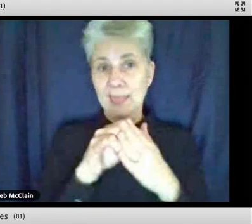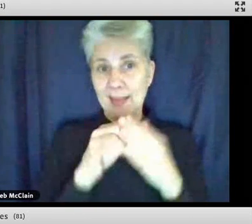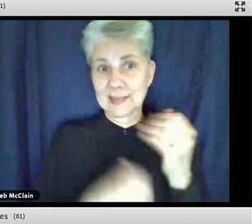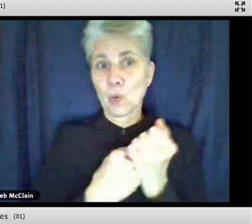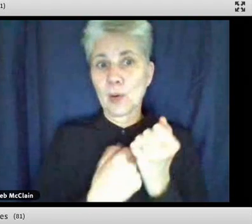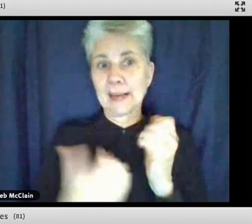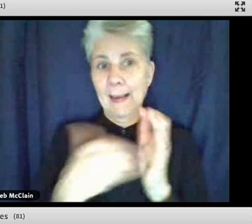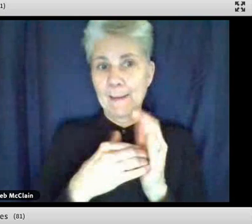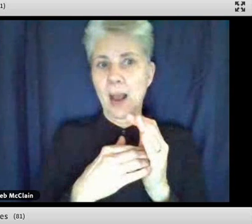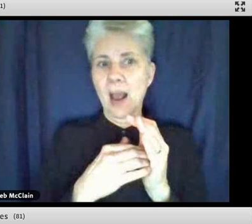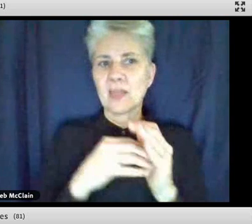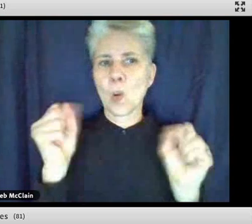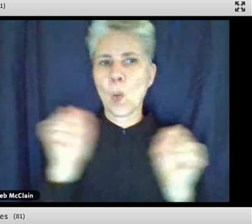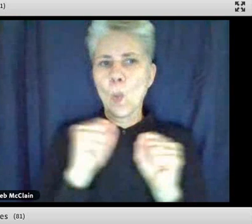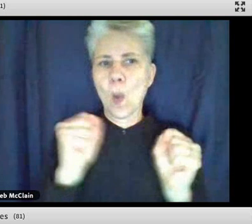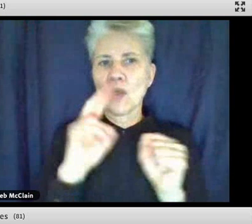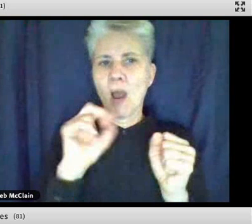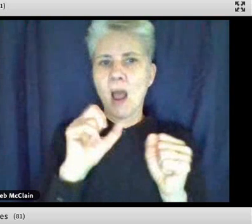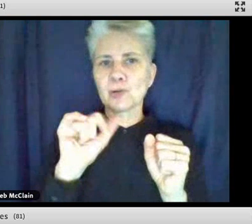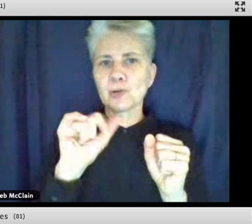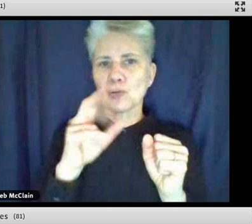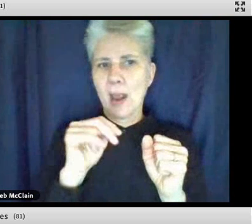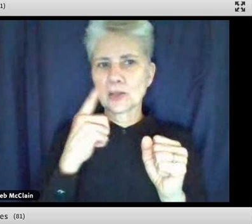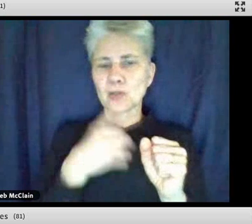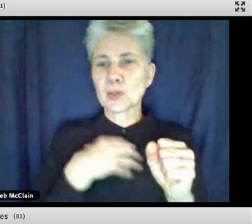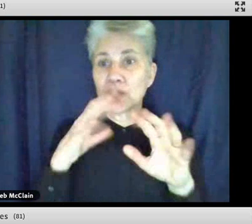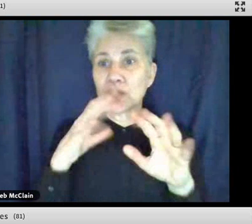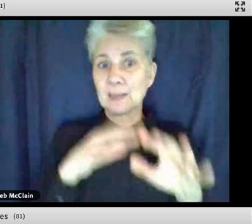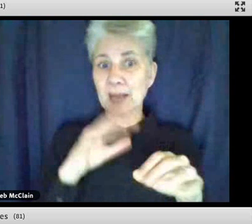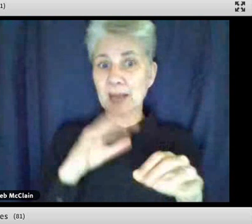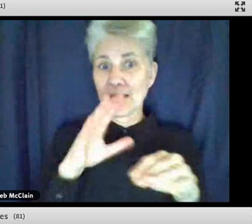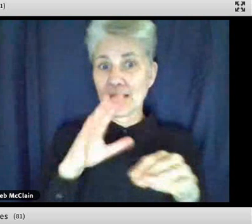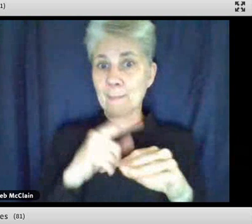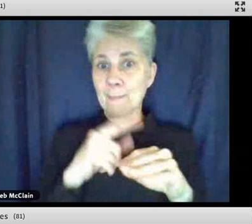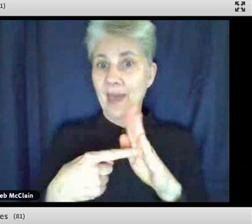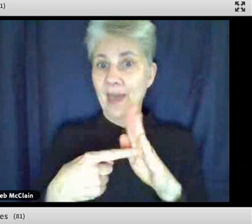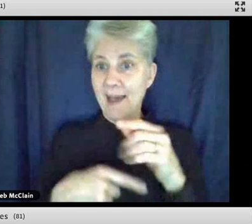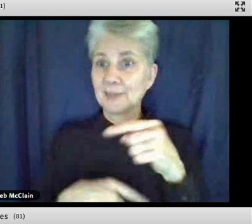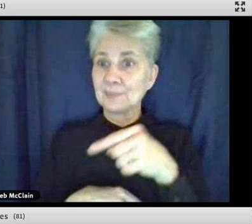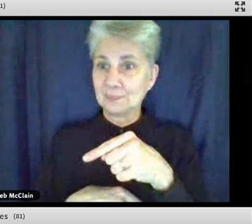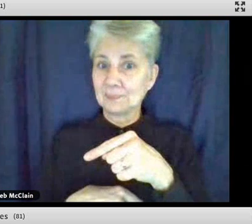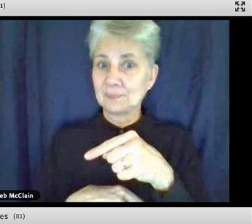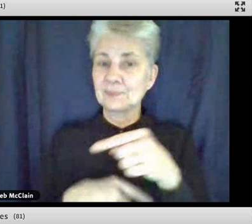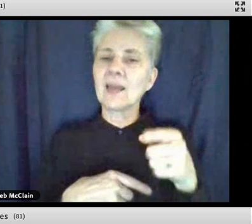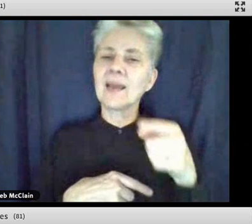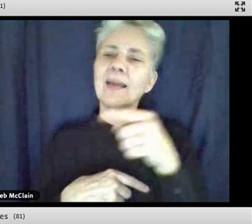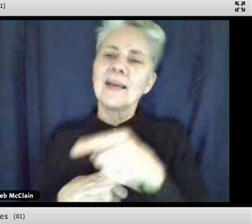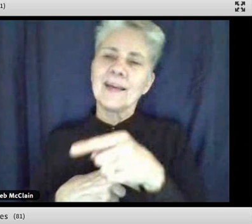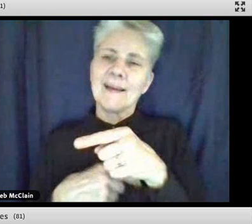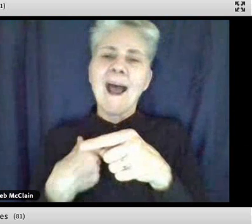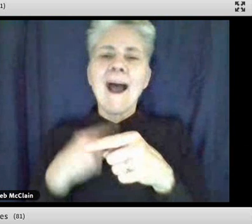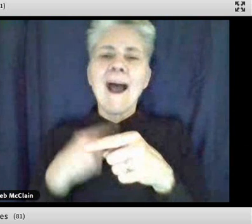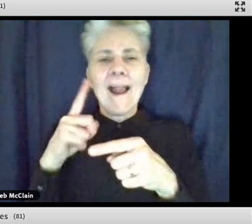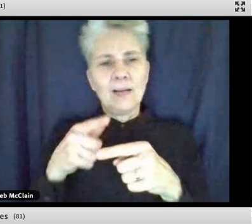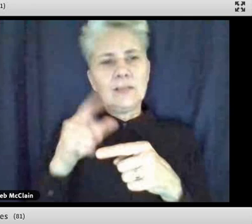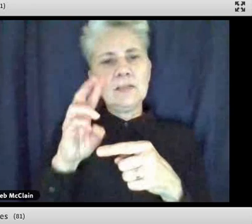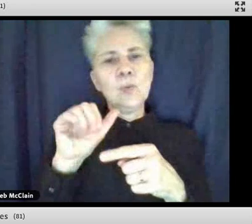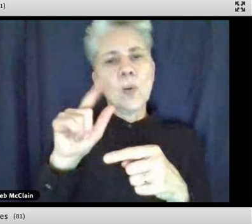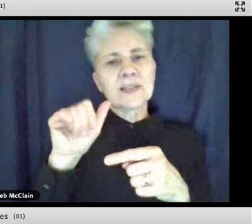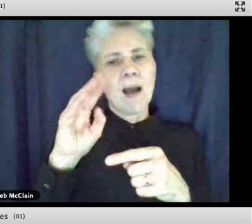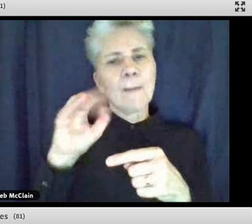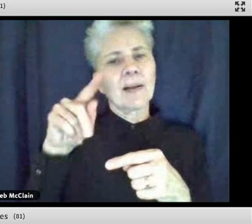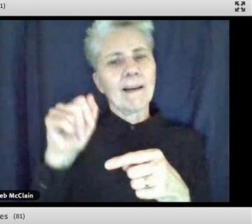Weather Underground that shows precipitation on the map, on the chart here. And then I live in Wetumpka, Alabama, which is really flat, and you'll